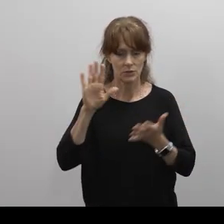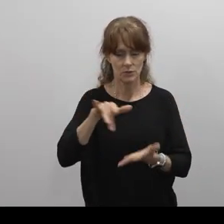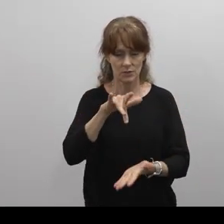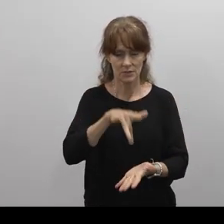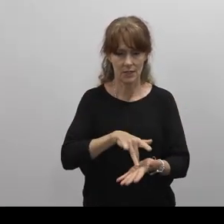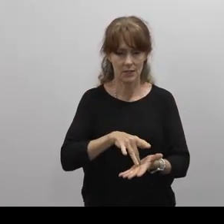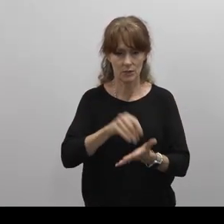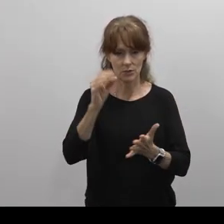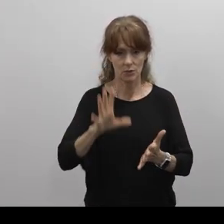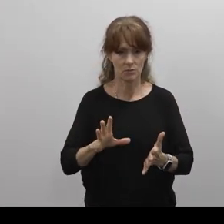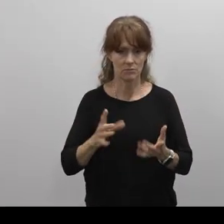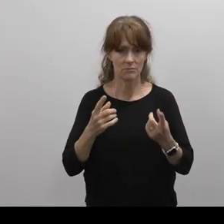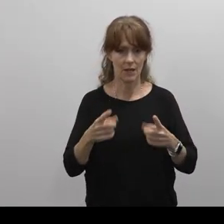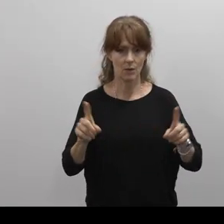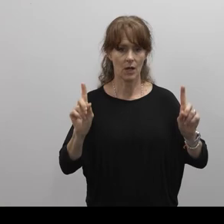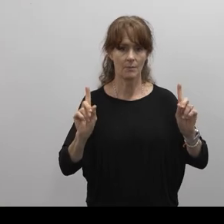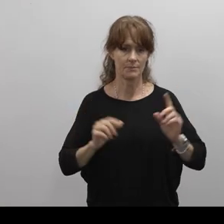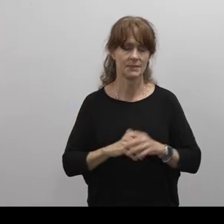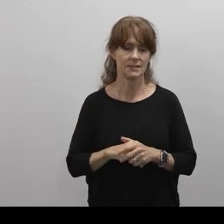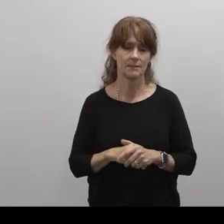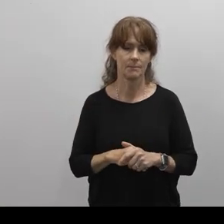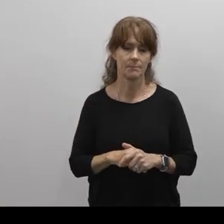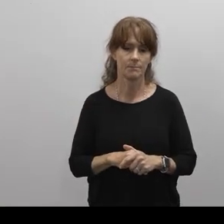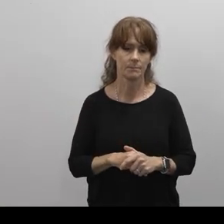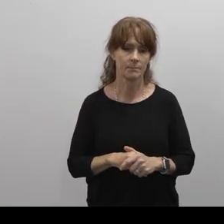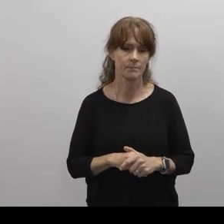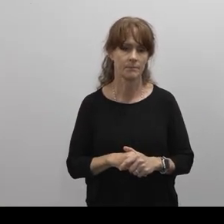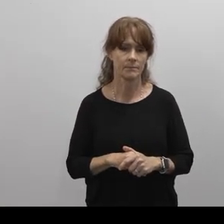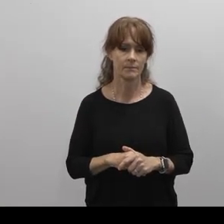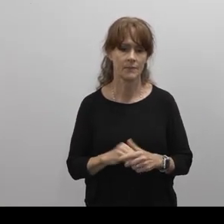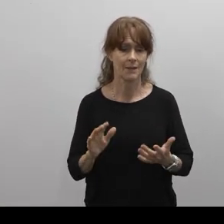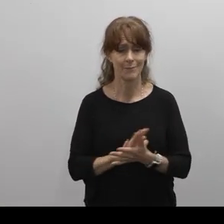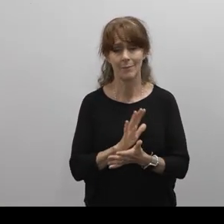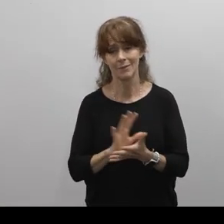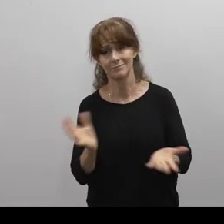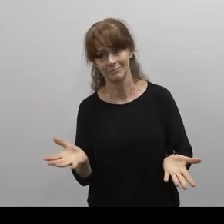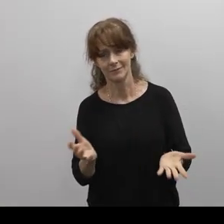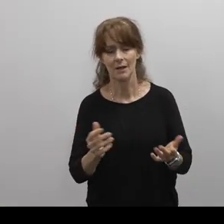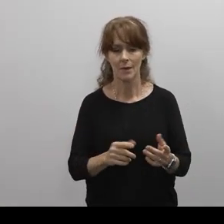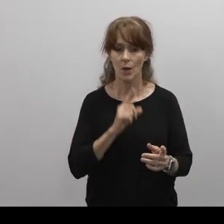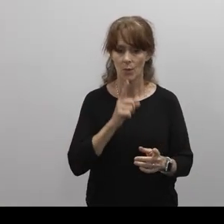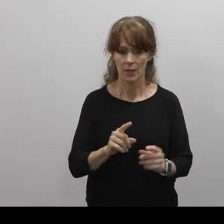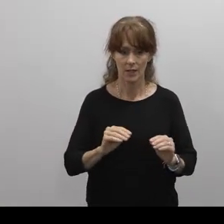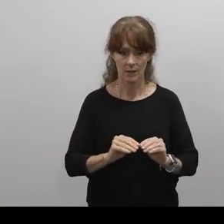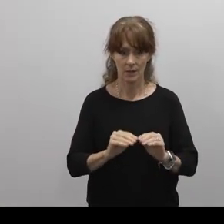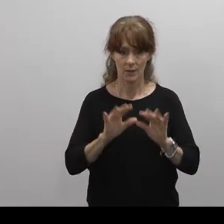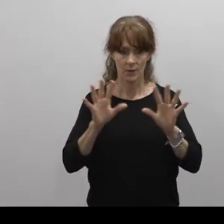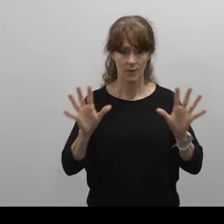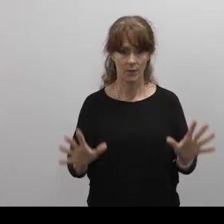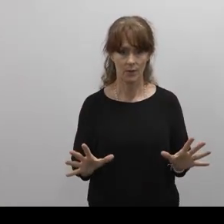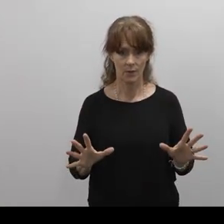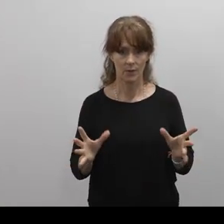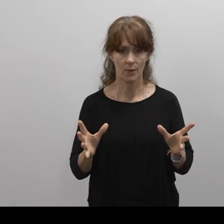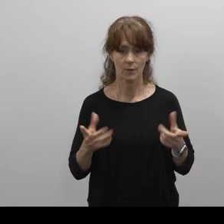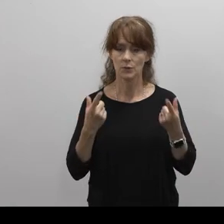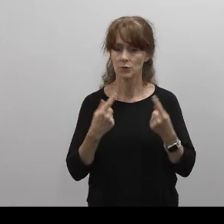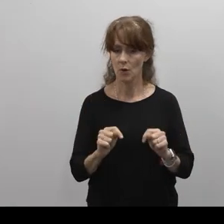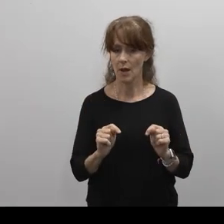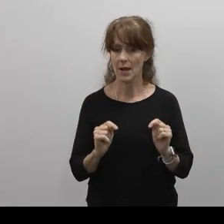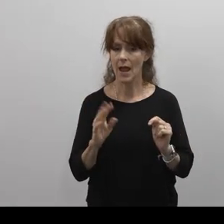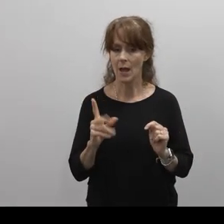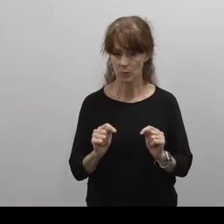student outcomes. And so on a sheet of paper doesn't do justice, but just want to be really transparent about what we're going to be trying